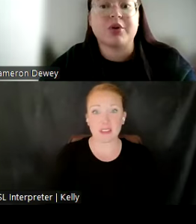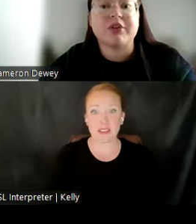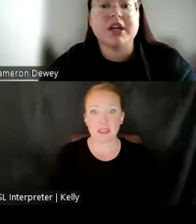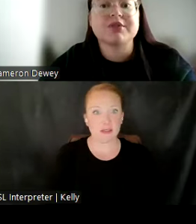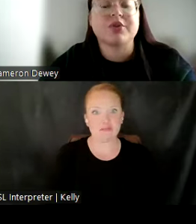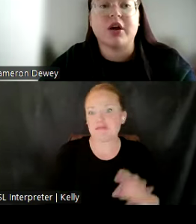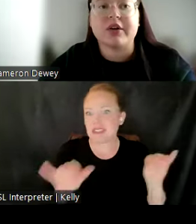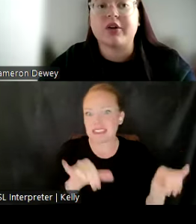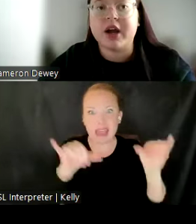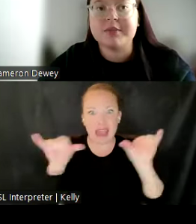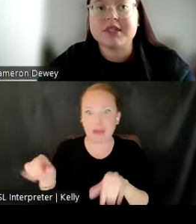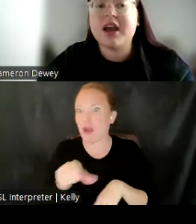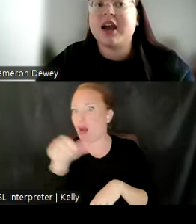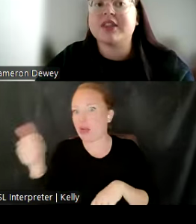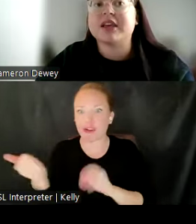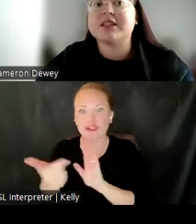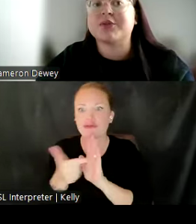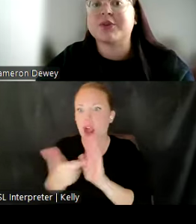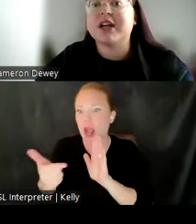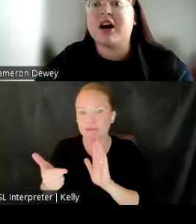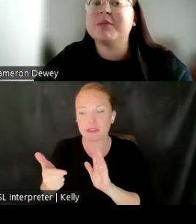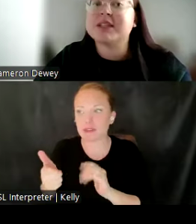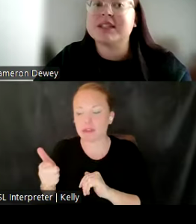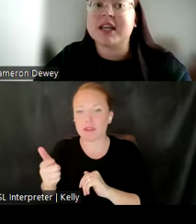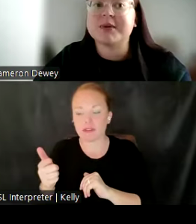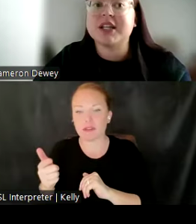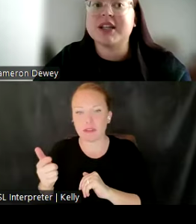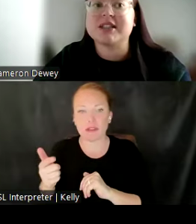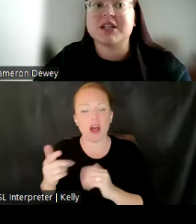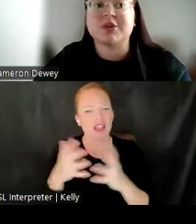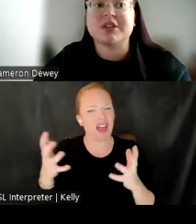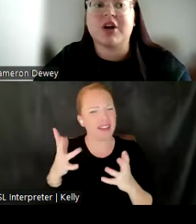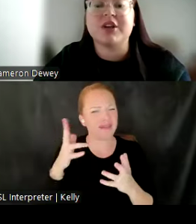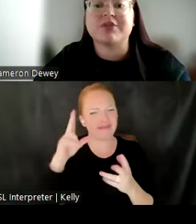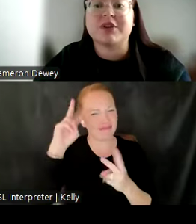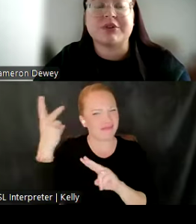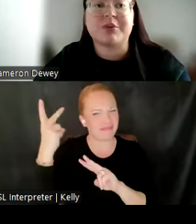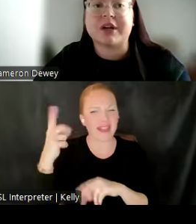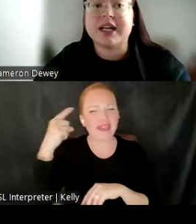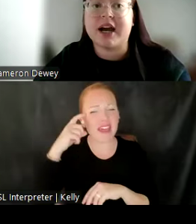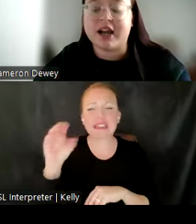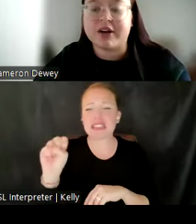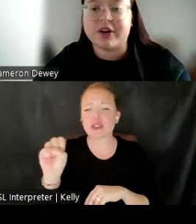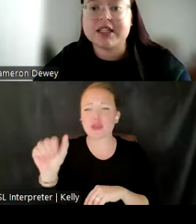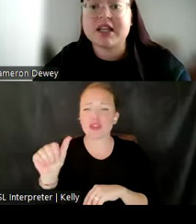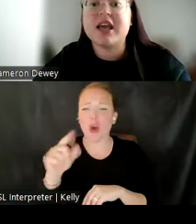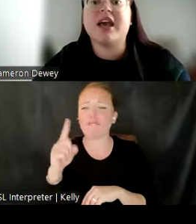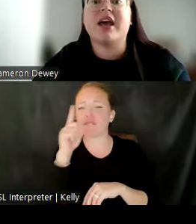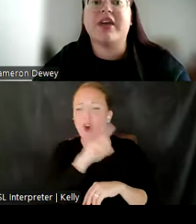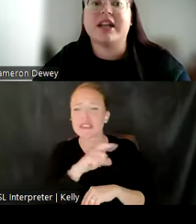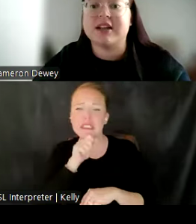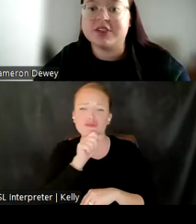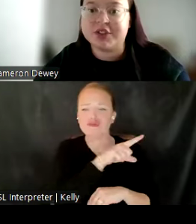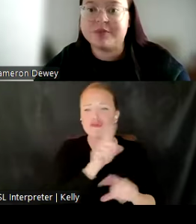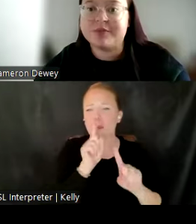false reporting rates for other crimes. I think it's a really common misconception that sexual assault is falsely reported at higher rates,